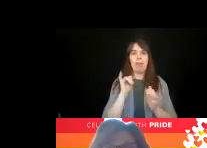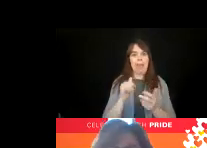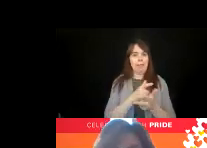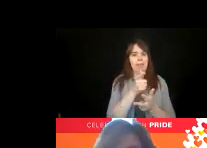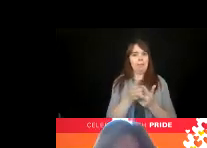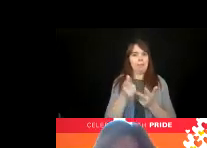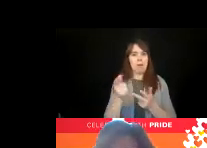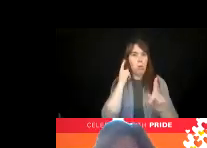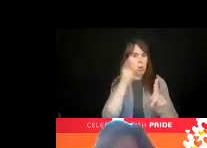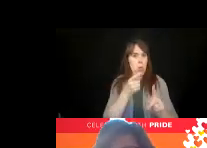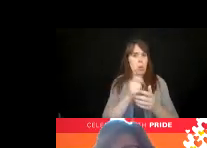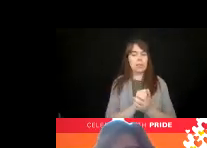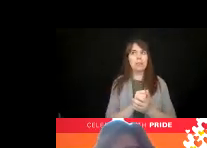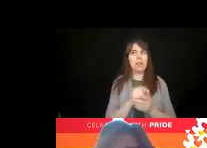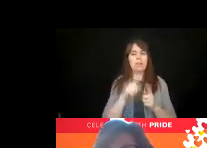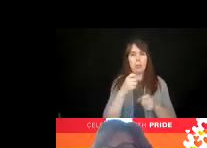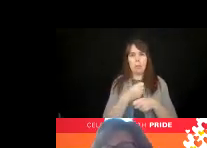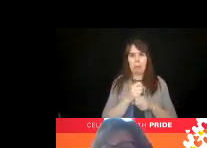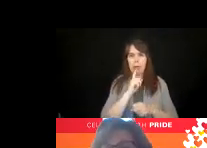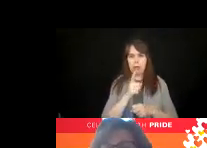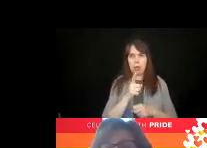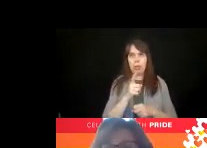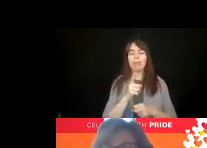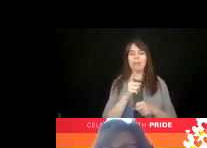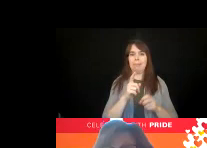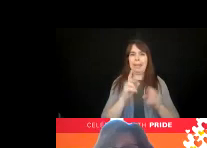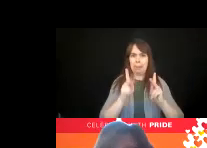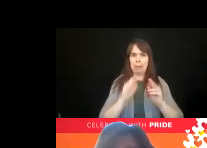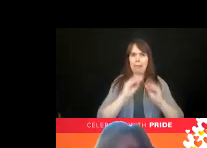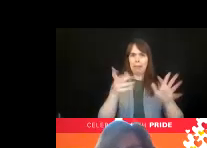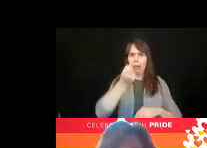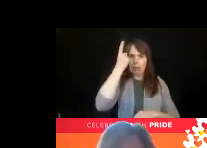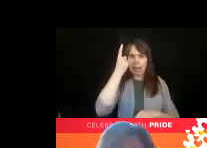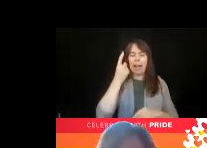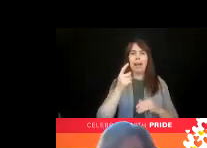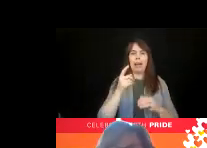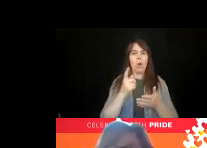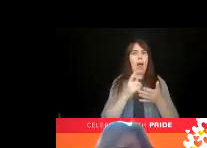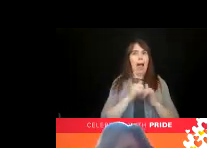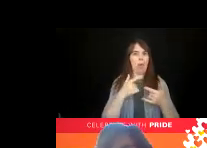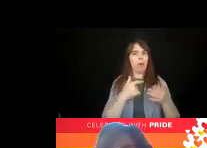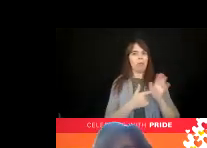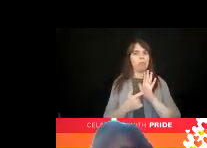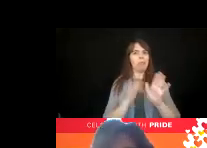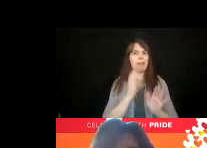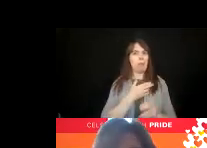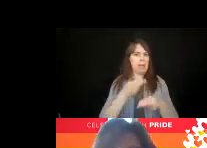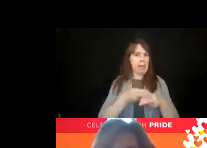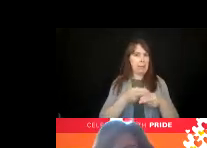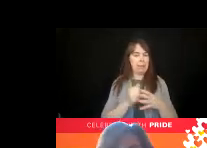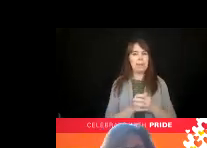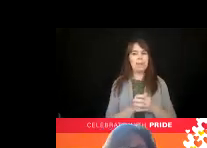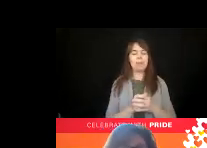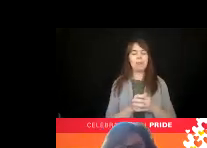mission. So we needed to make sure that that was clear in how we portrayed our brand. The other things about